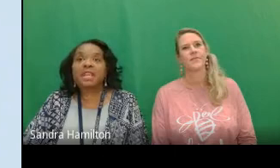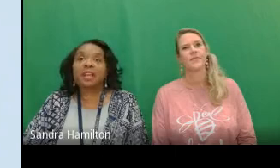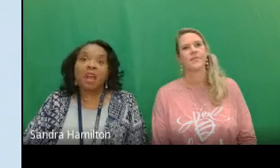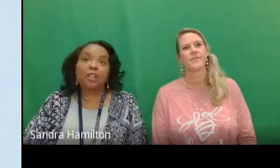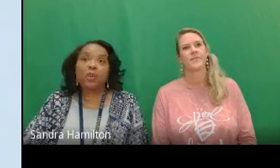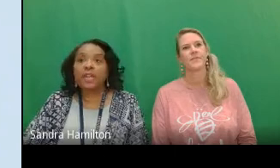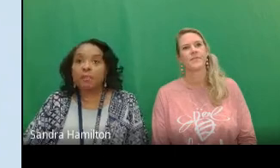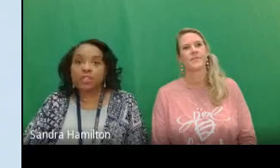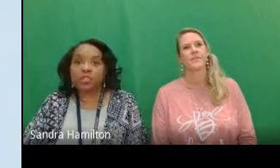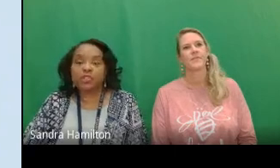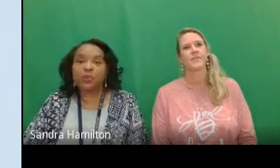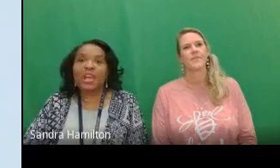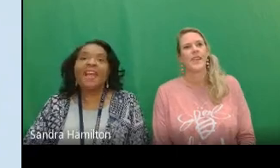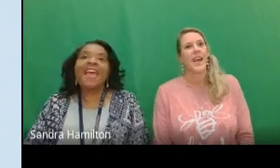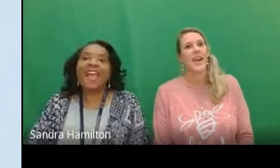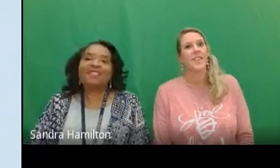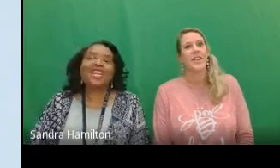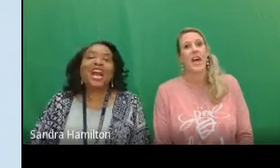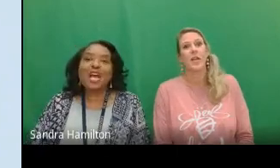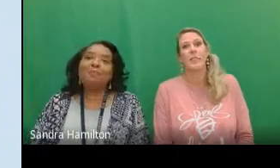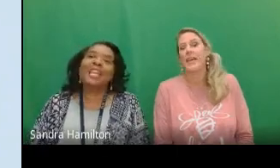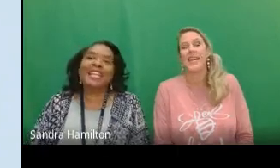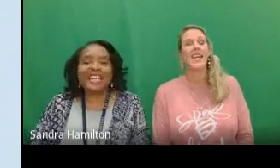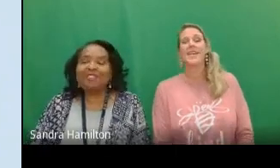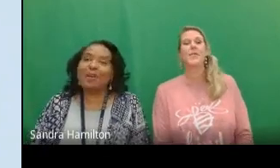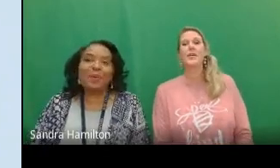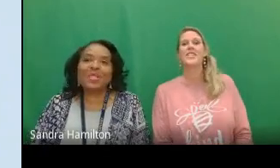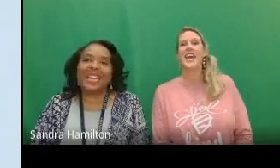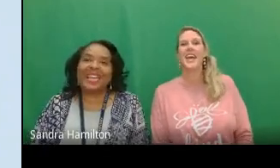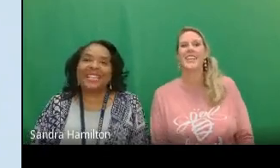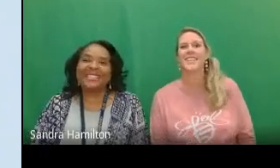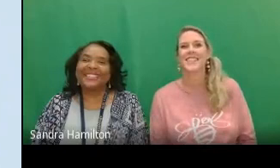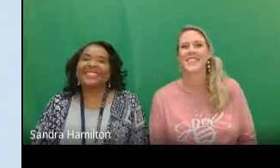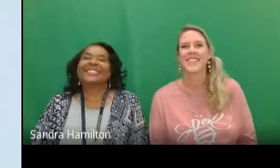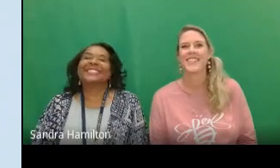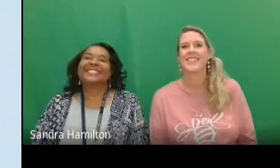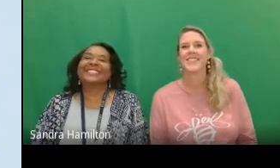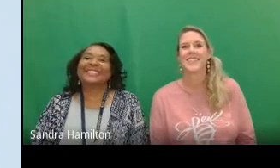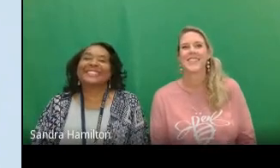buzz at Collier Elementary School. Have an unbelievable day.